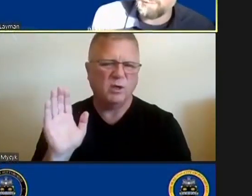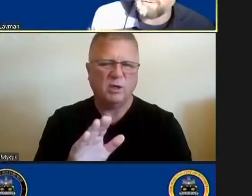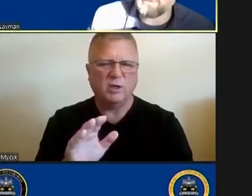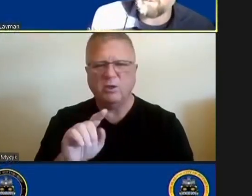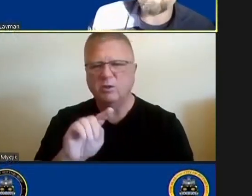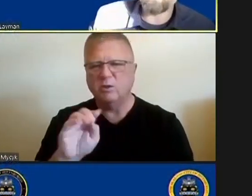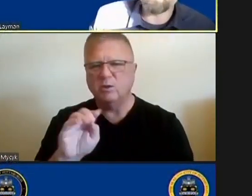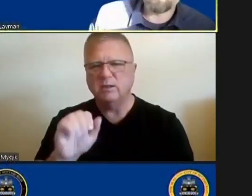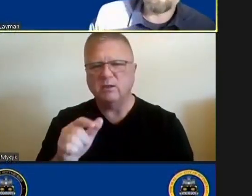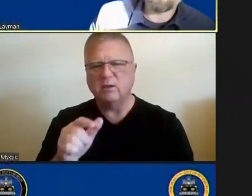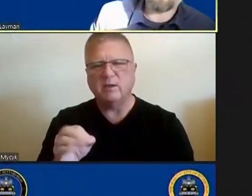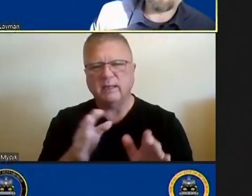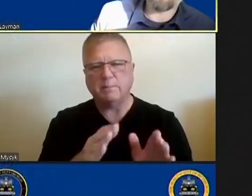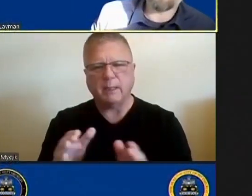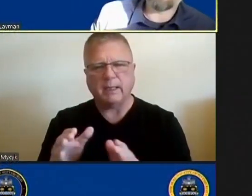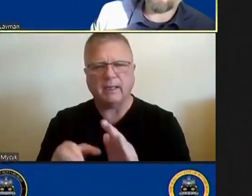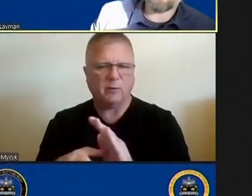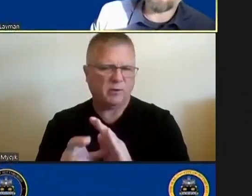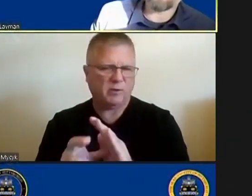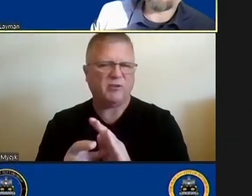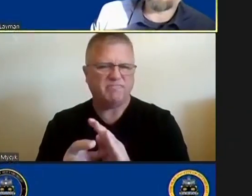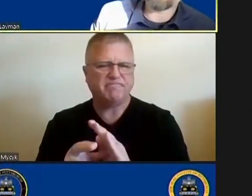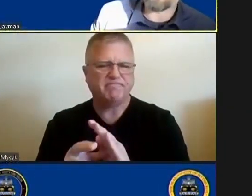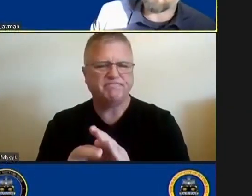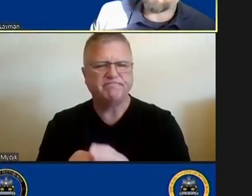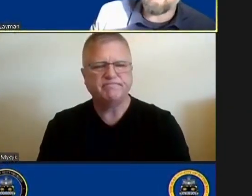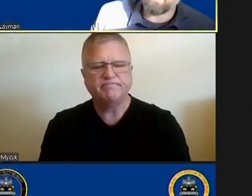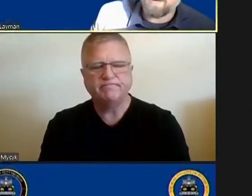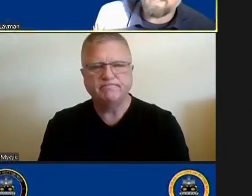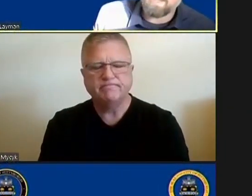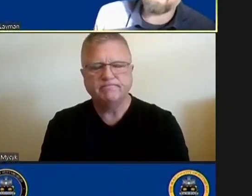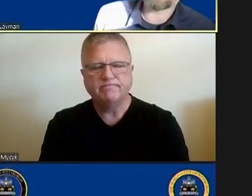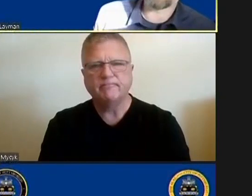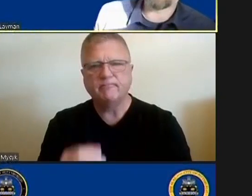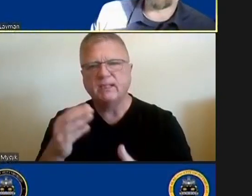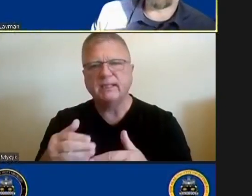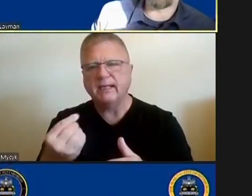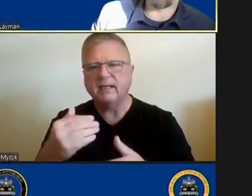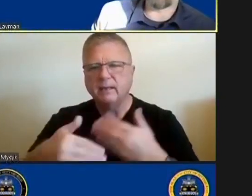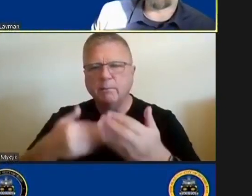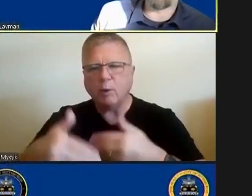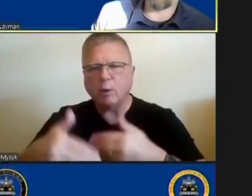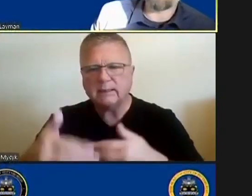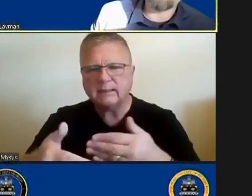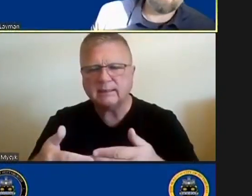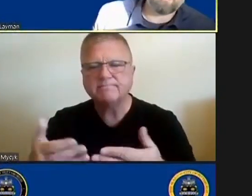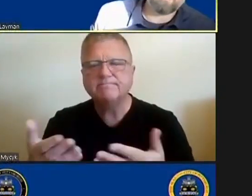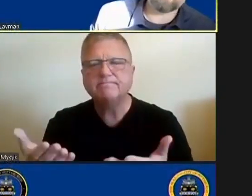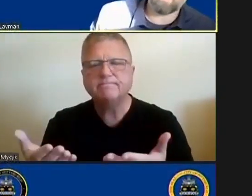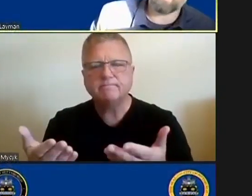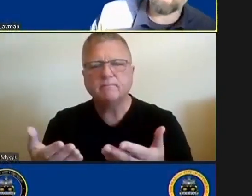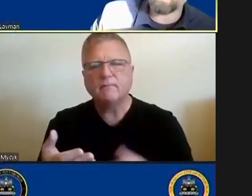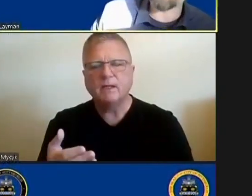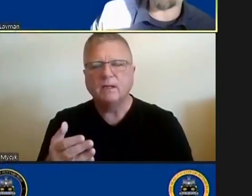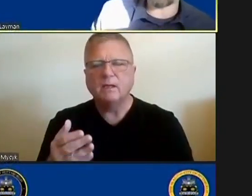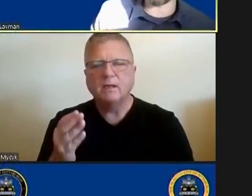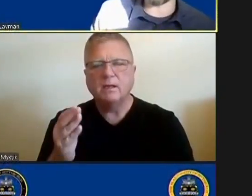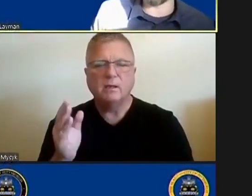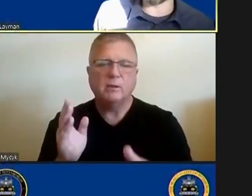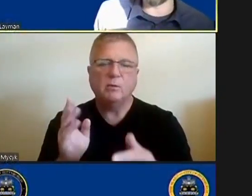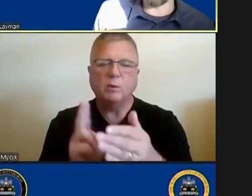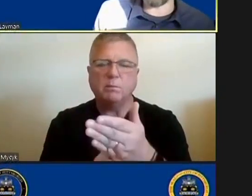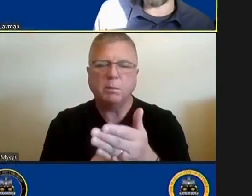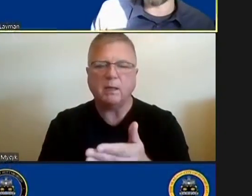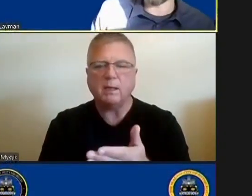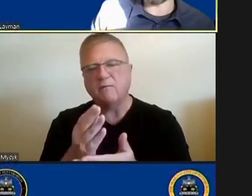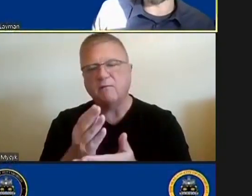planning review. That at the end of that process, you apply for a certain scope